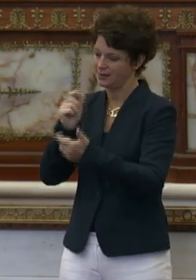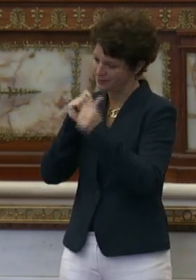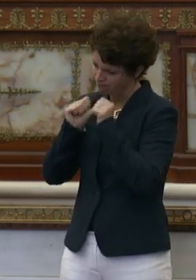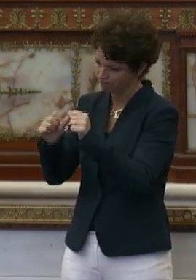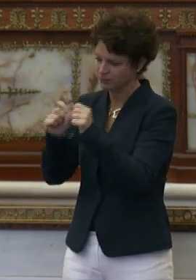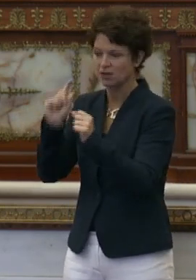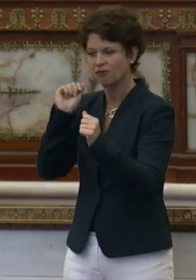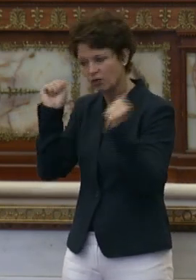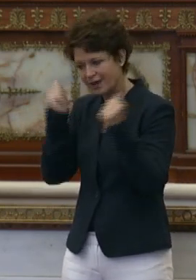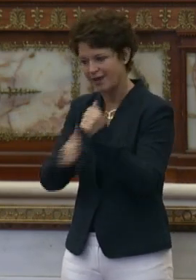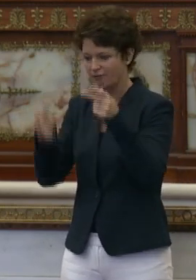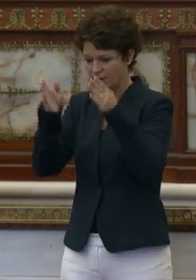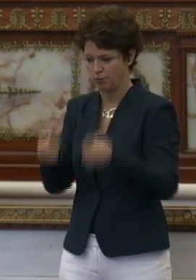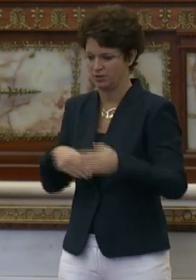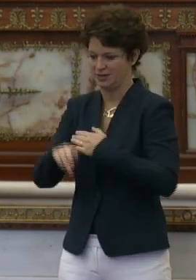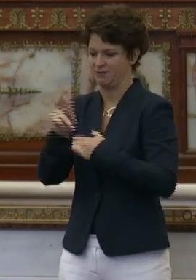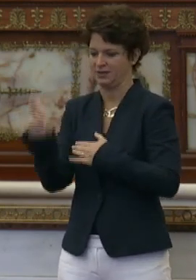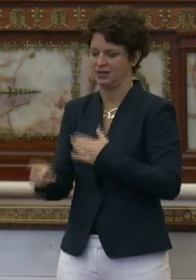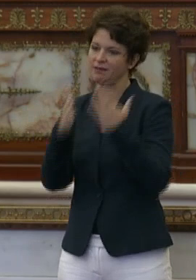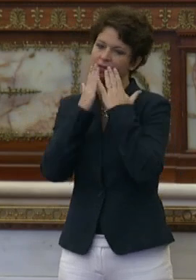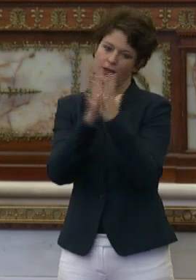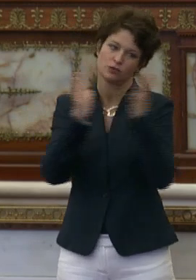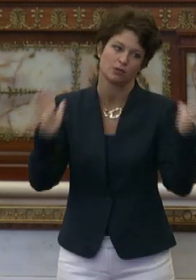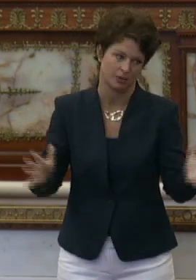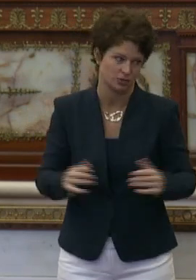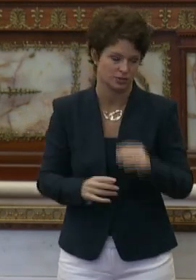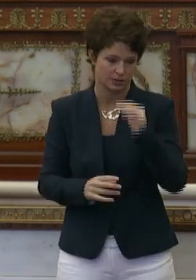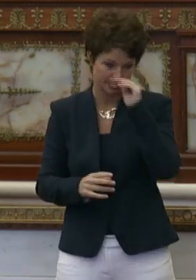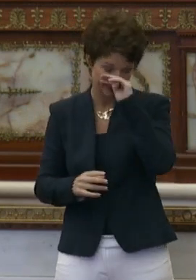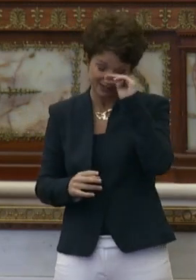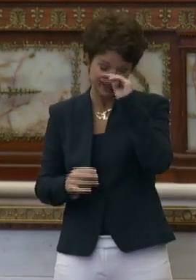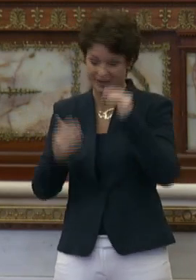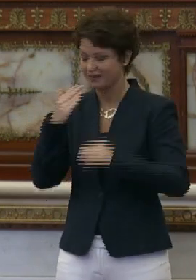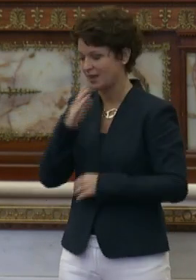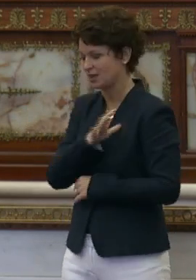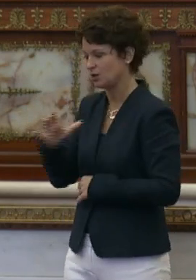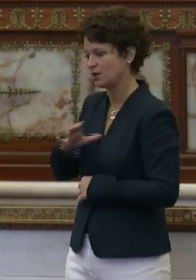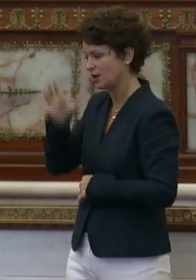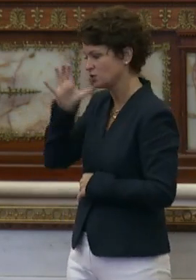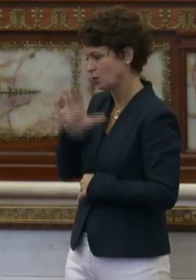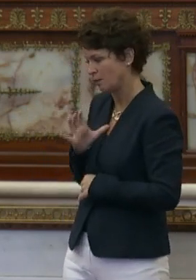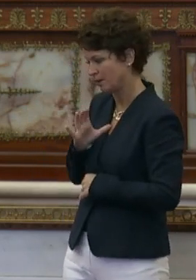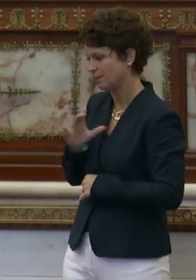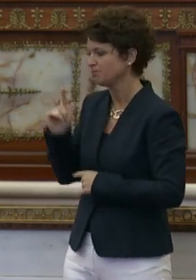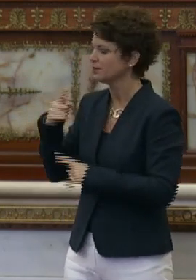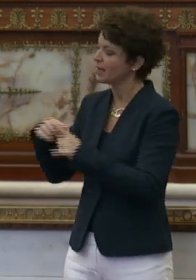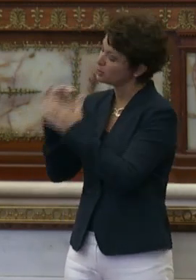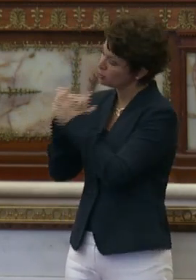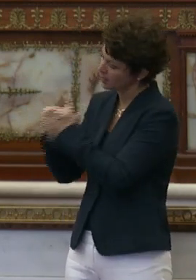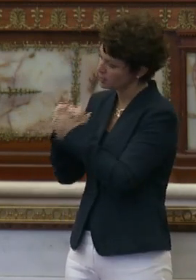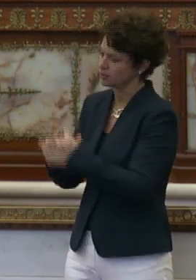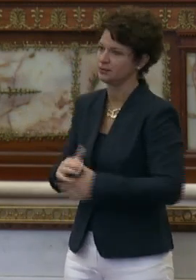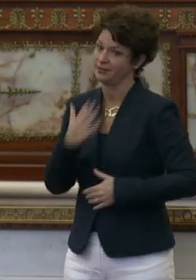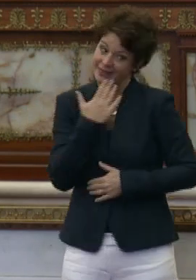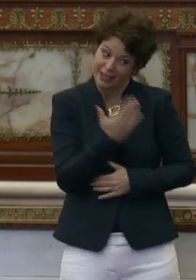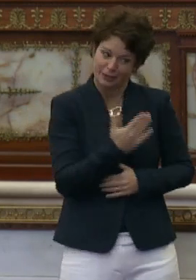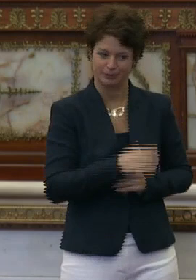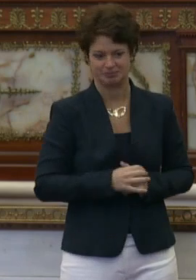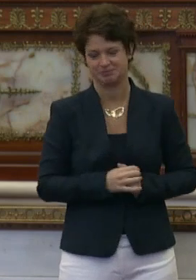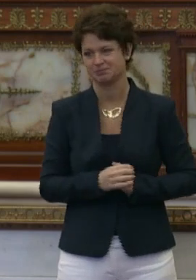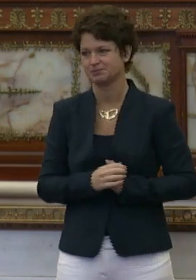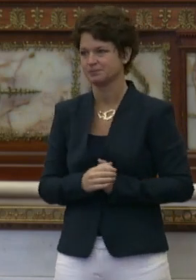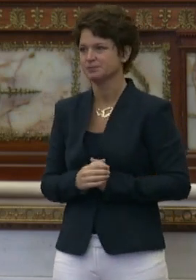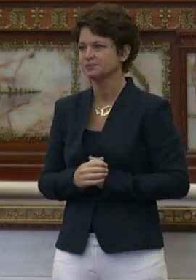every Philadelphian. Thank you so very much. Thank you, Councilwoman, and congratulations. Thank you.